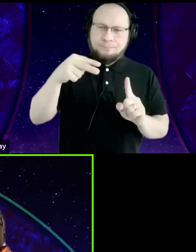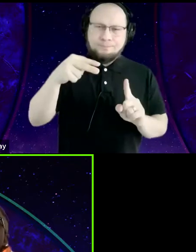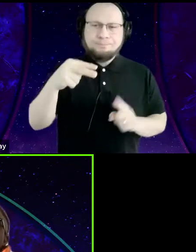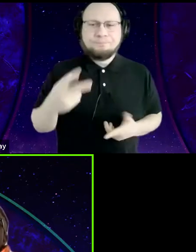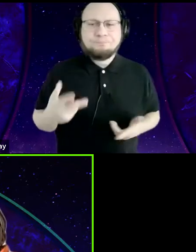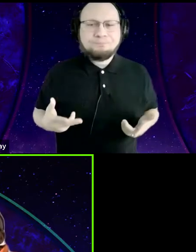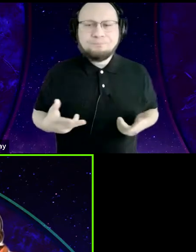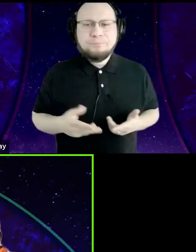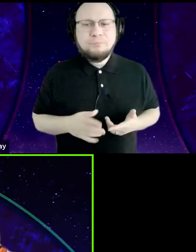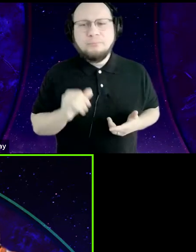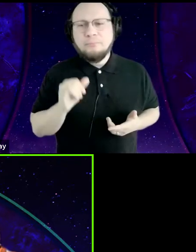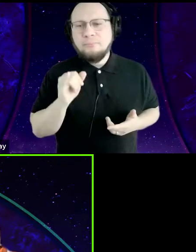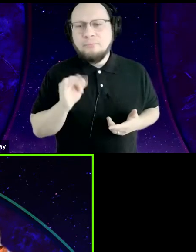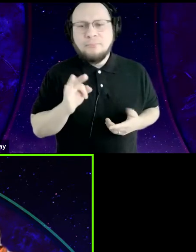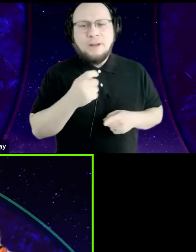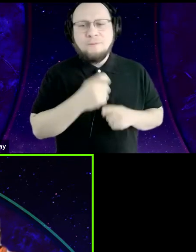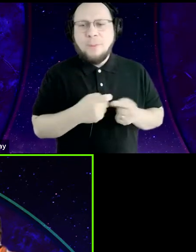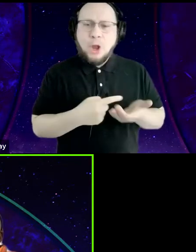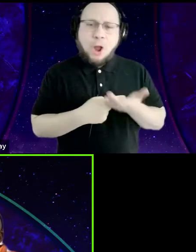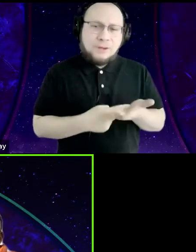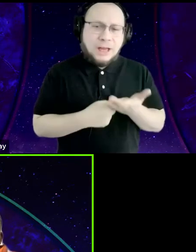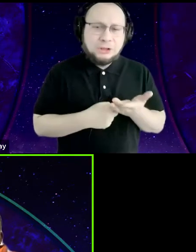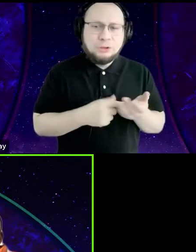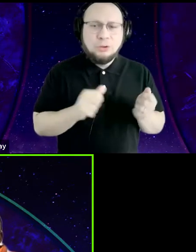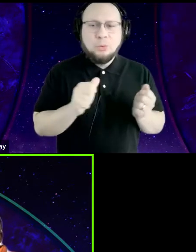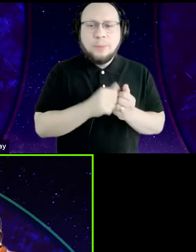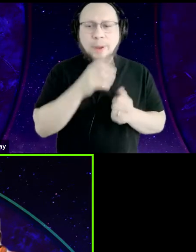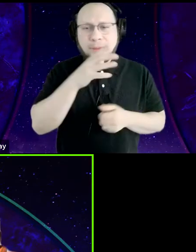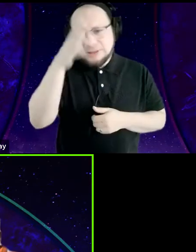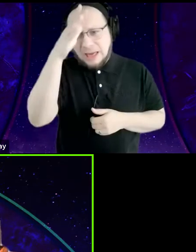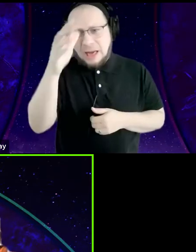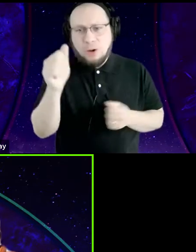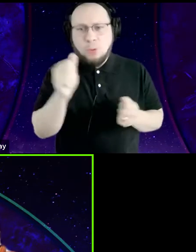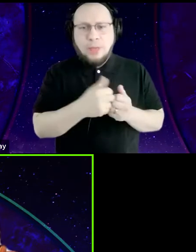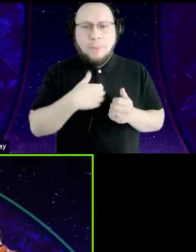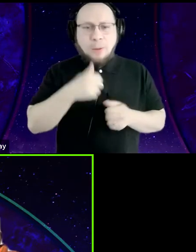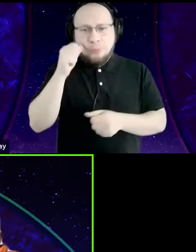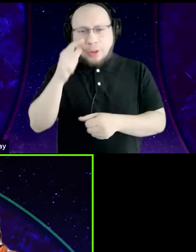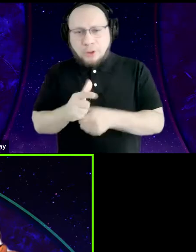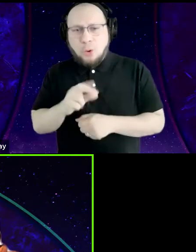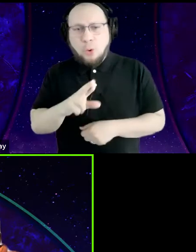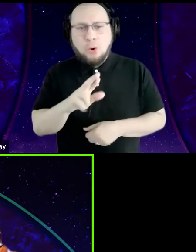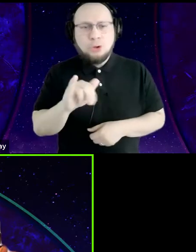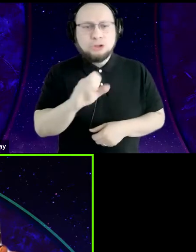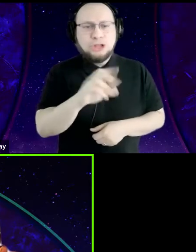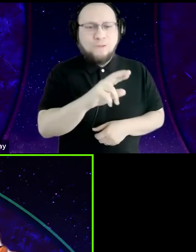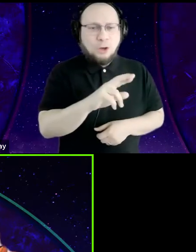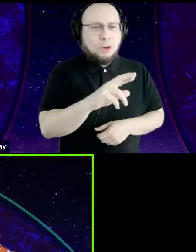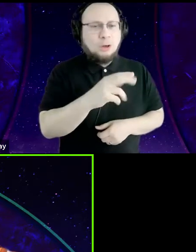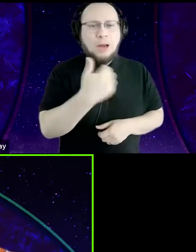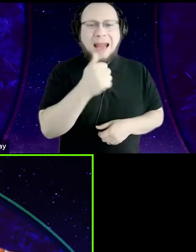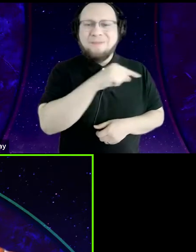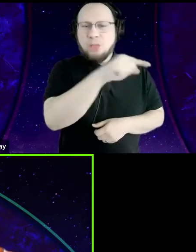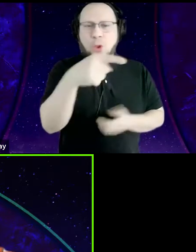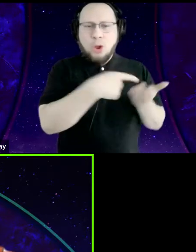it was from Jennifer, if it was the conversations with my parents or my brother, it was really important for me to, for my own survival,